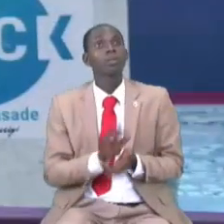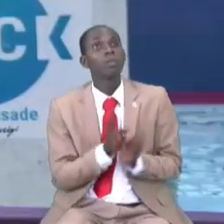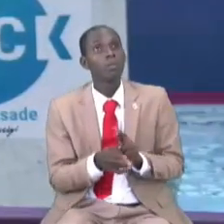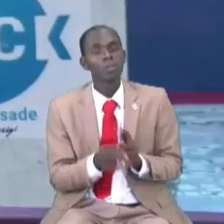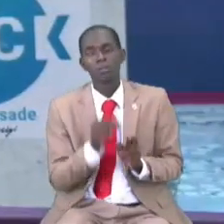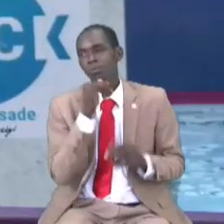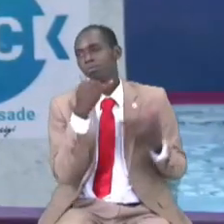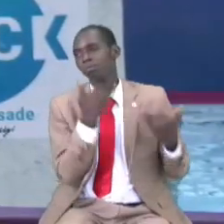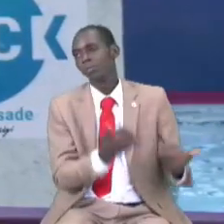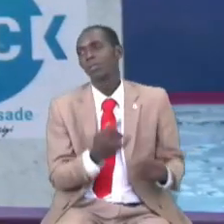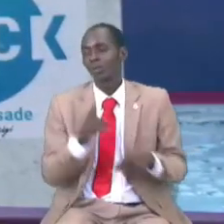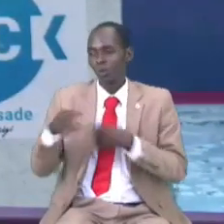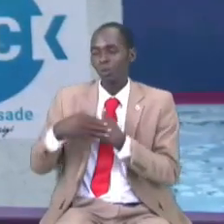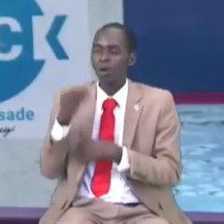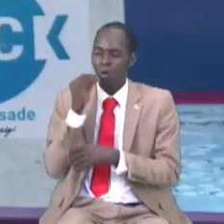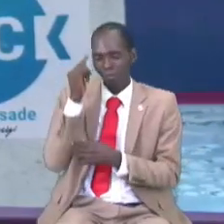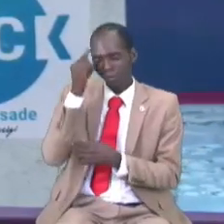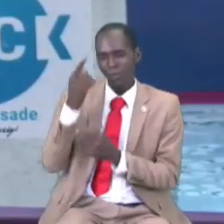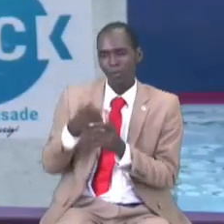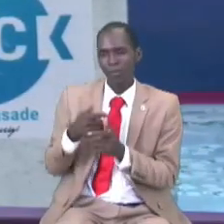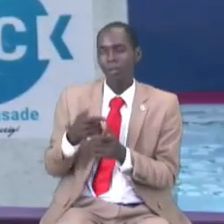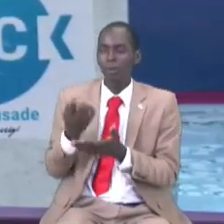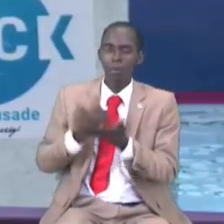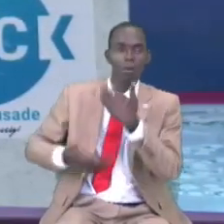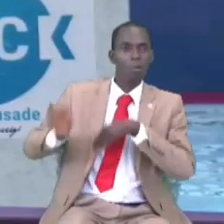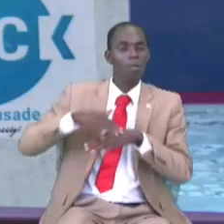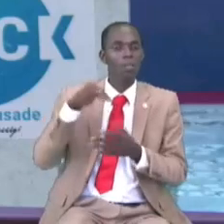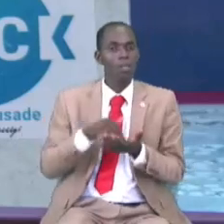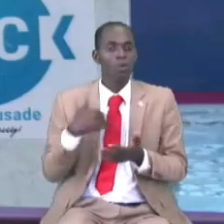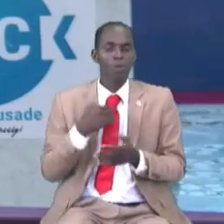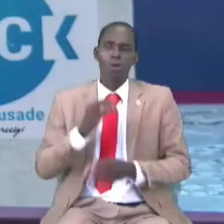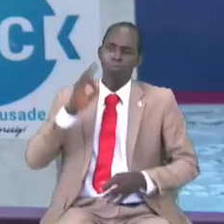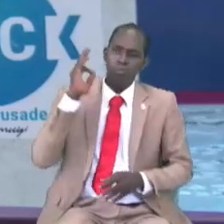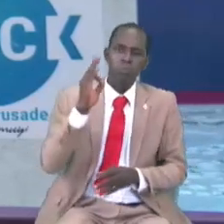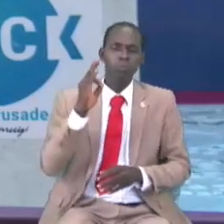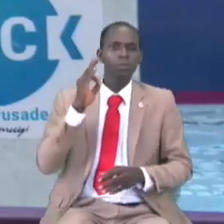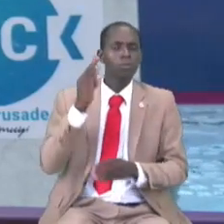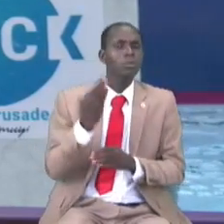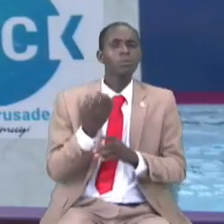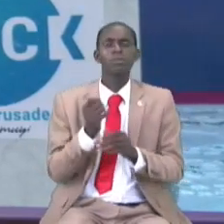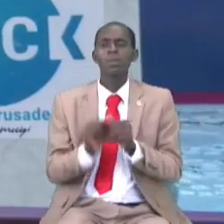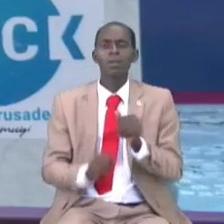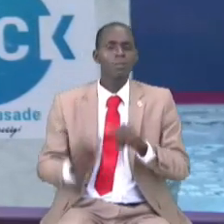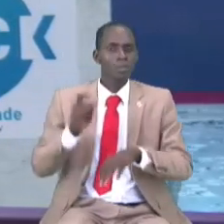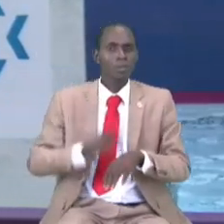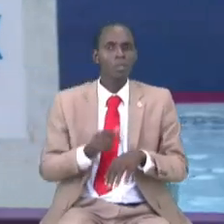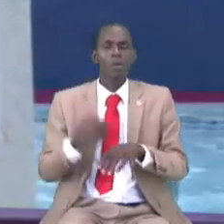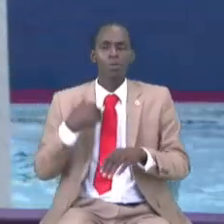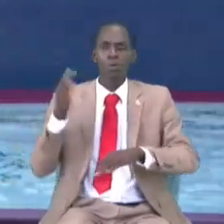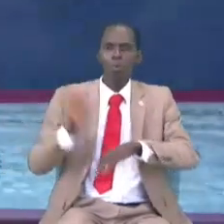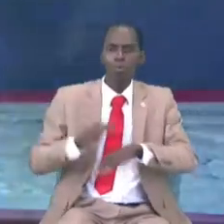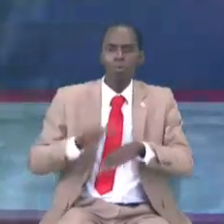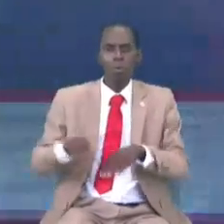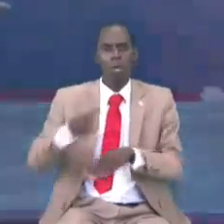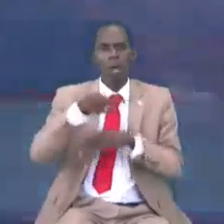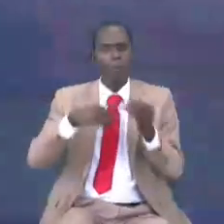our hearts out. We'll warn them of the judgment to come. They say, no, the judgment cannot come like that. And if it's